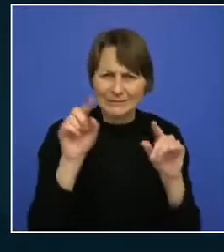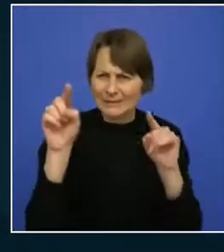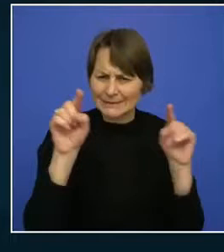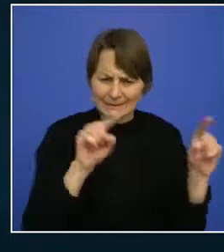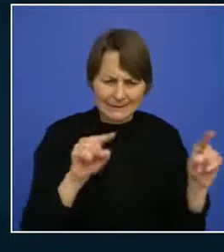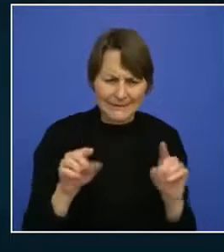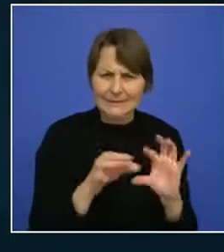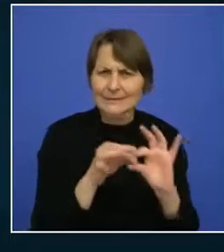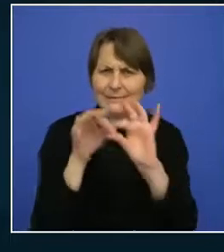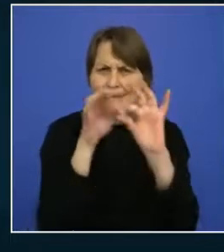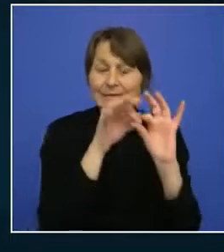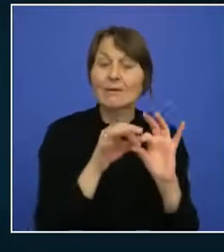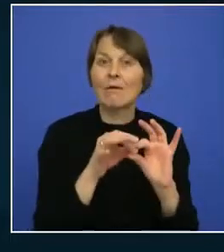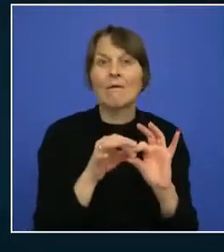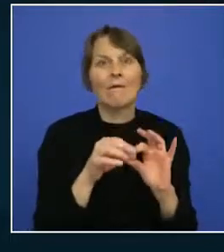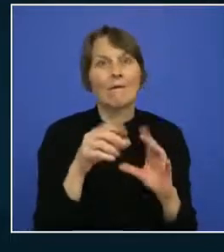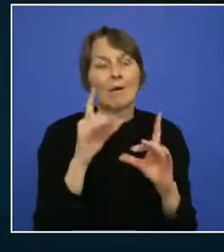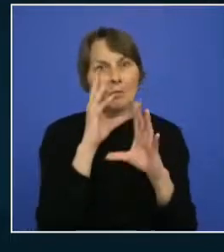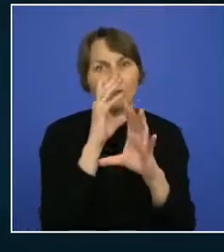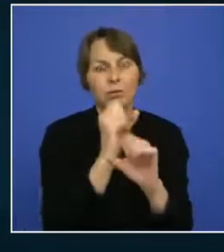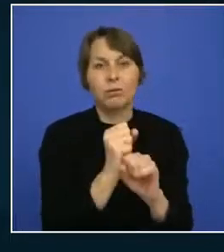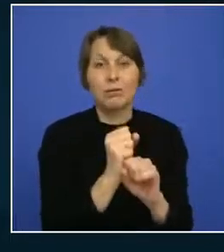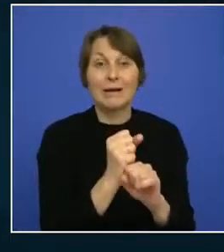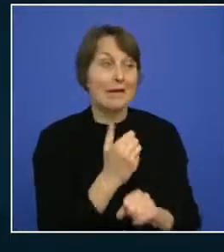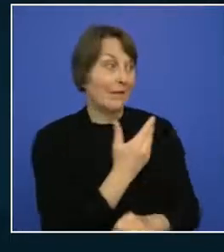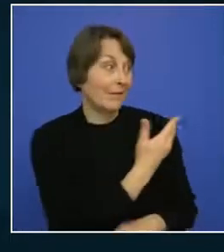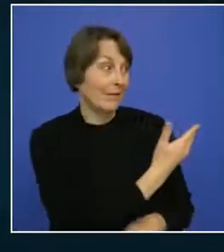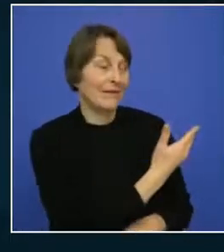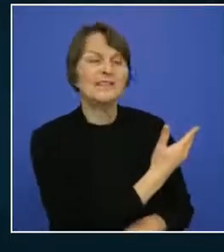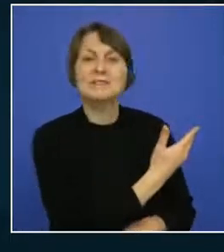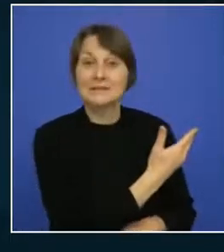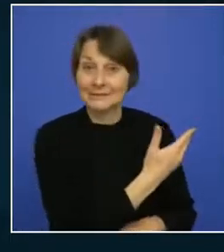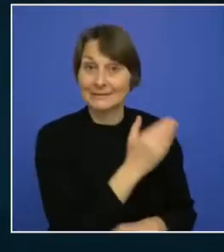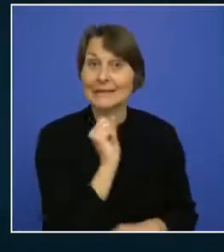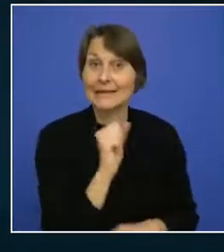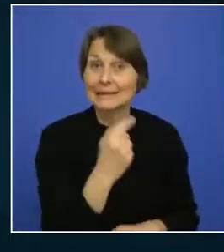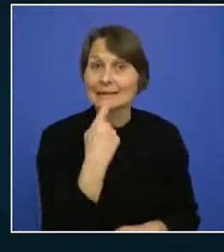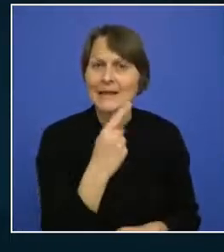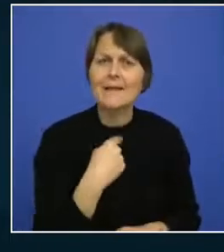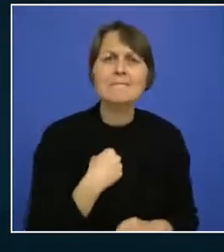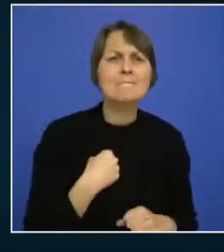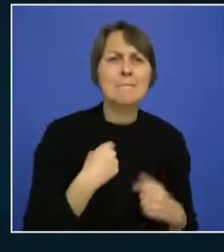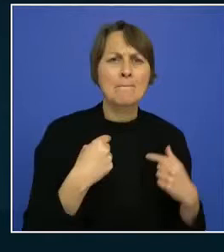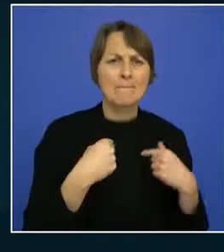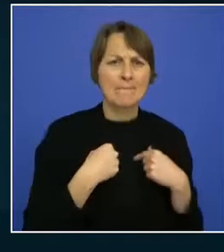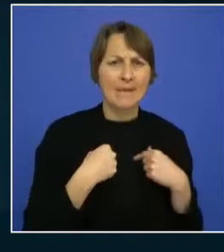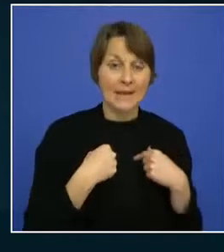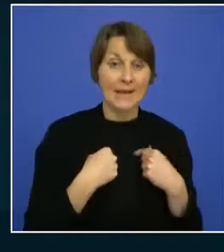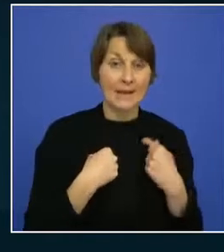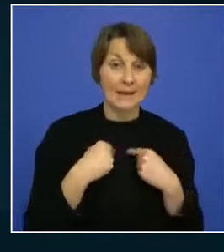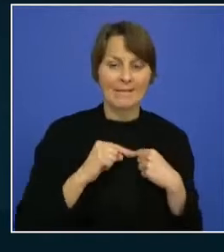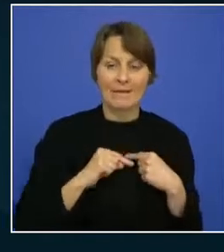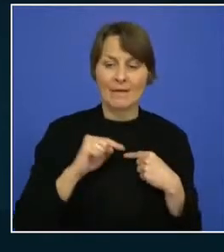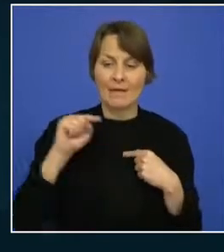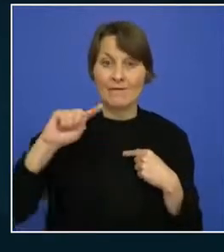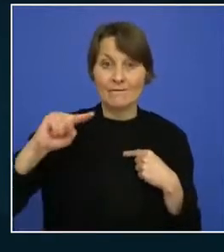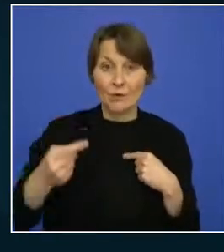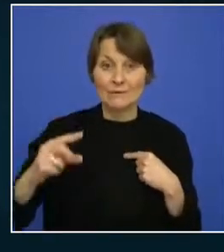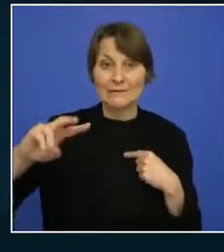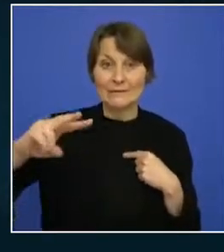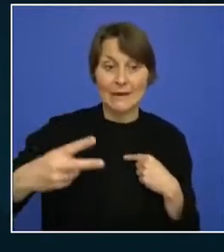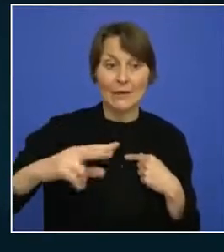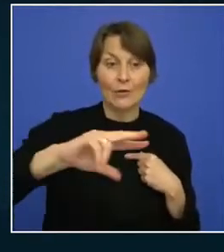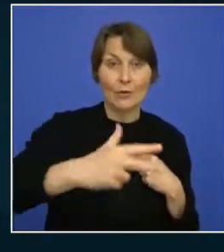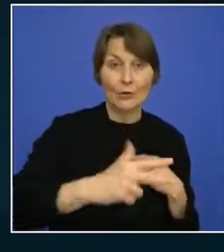this structure, you can say, what's my 4th degree friend who likes to listen to the Smiths, and then you